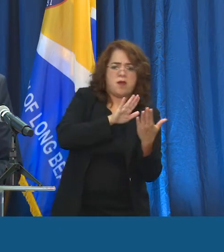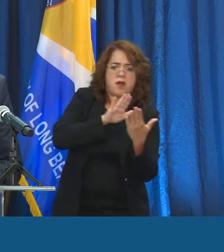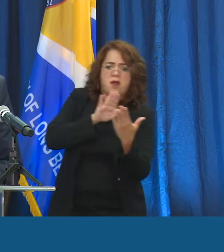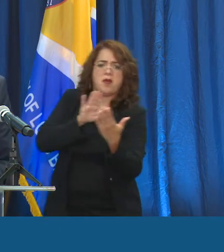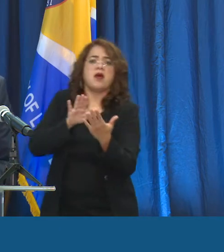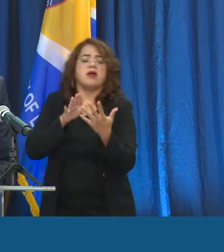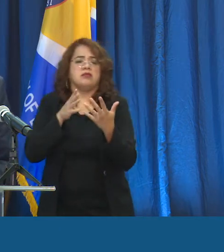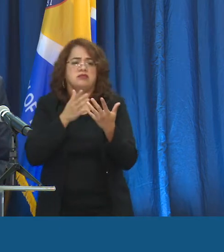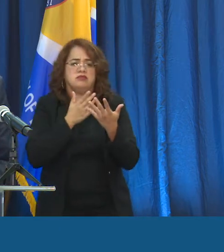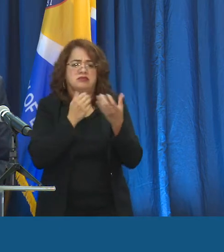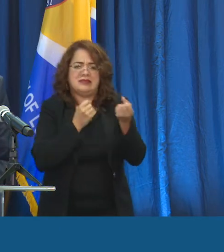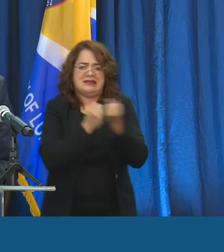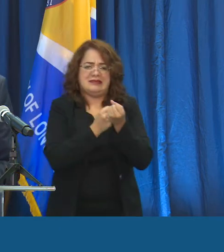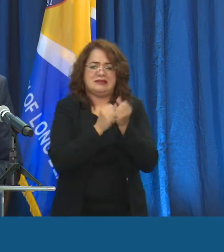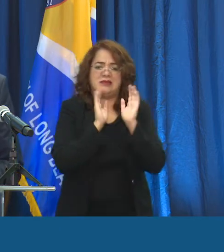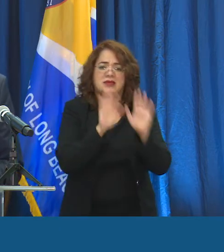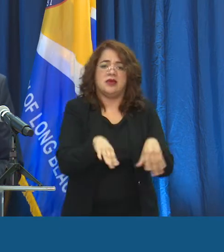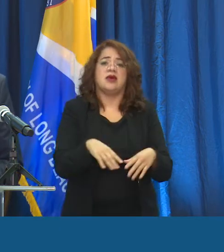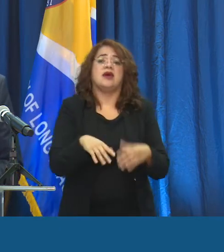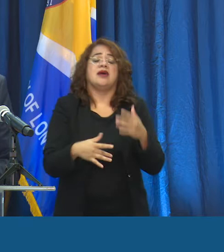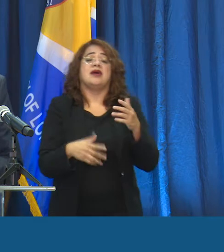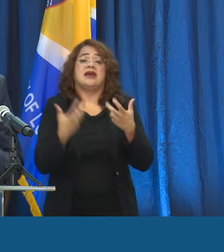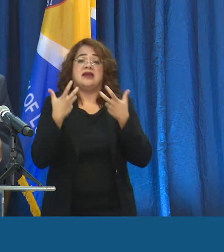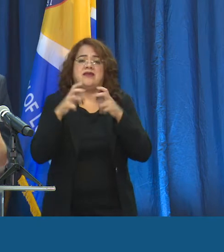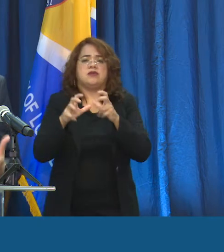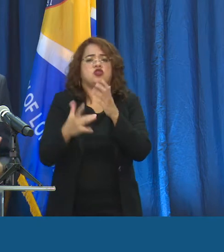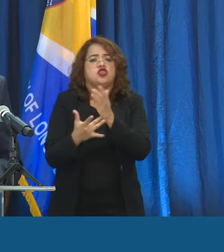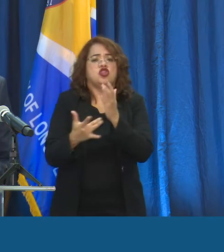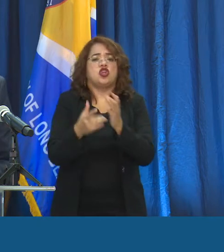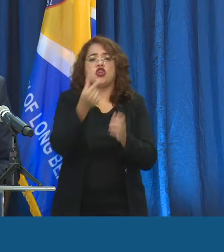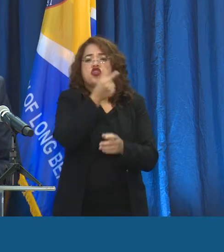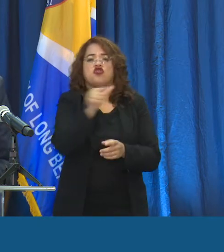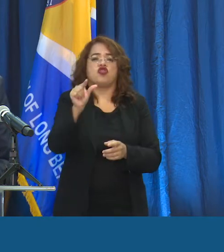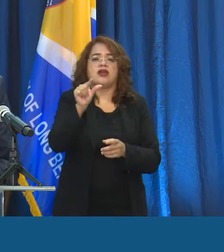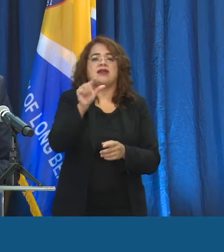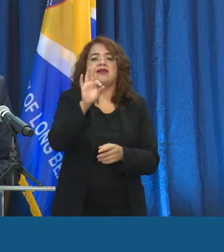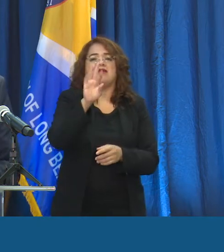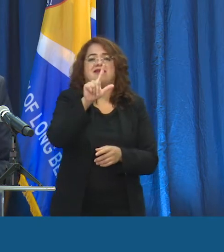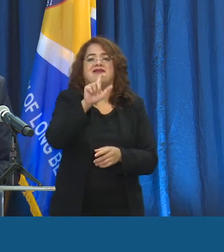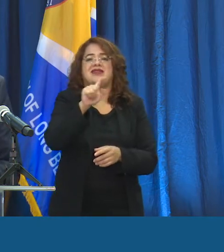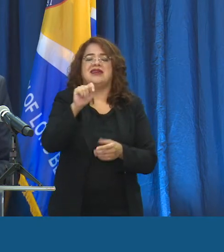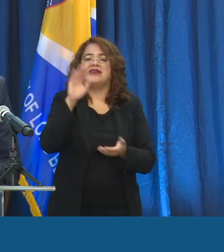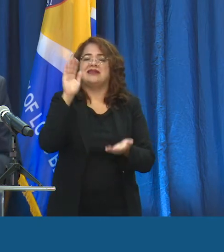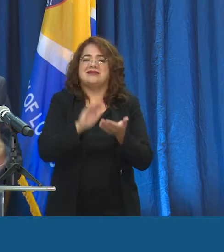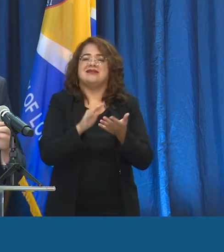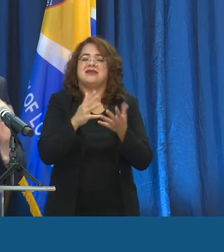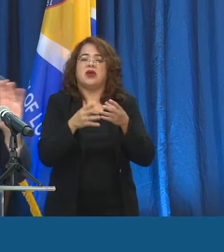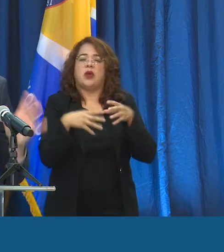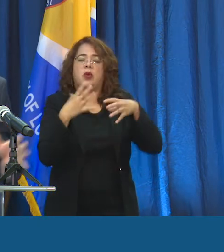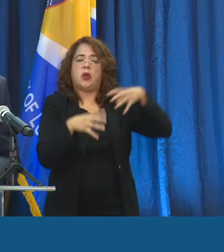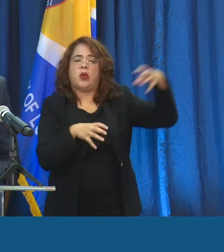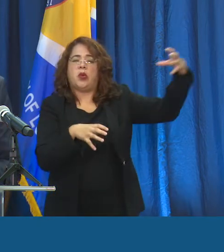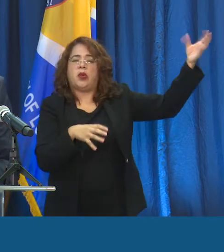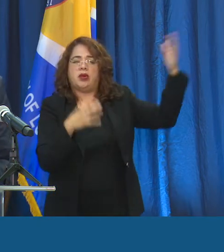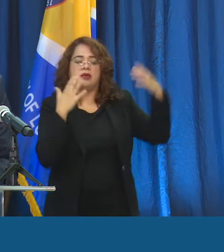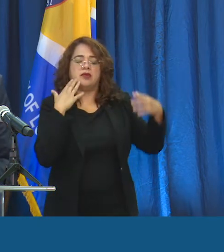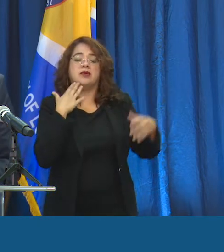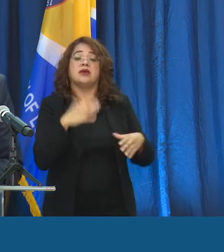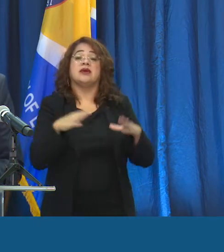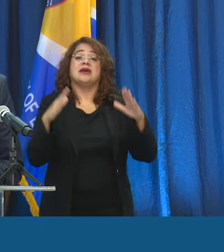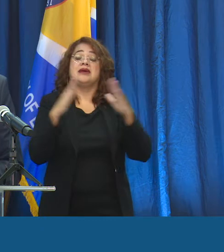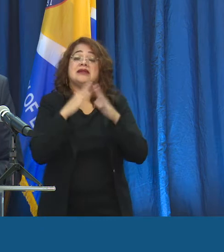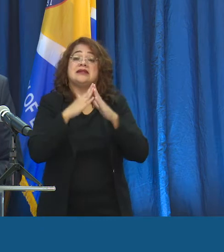and investment in a green fleet. We'll be looking at energy efficiency improvements for City Hall, for city